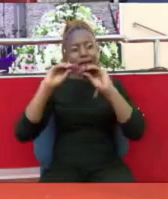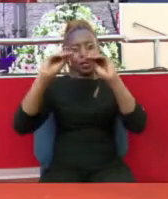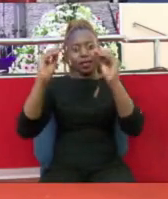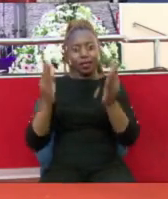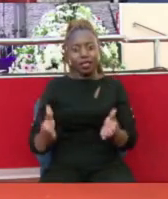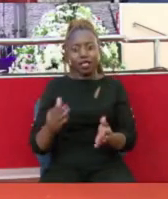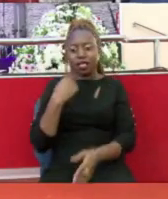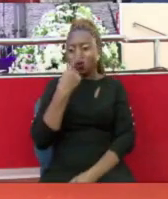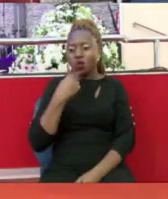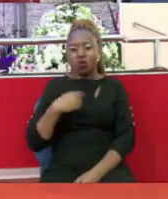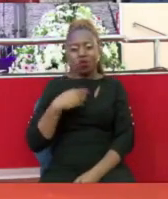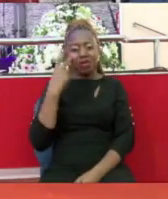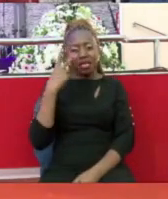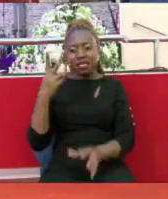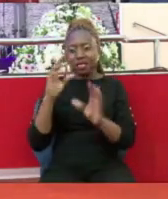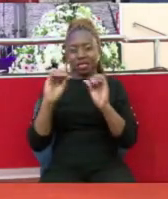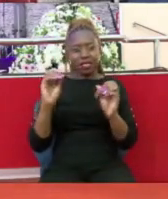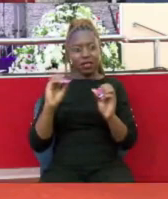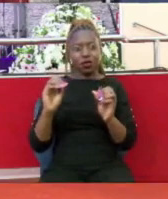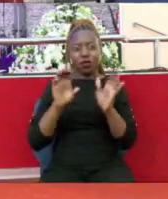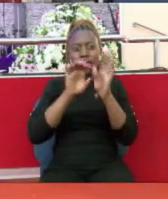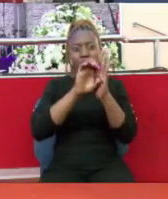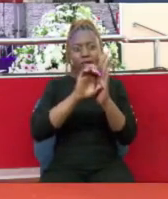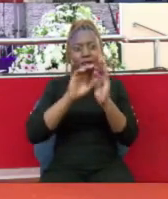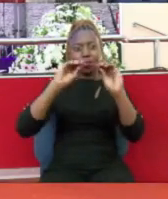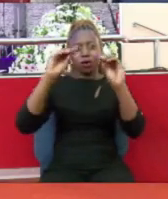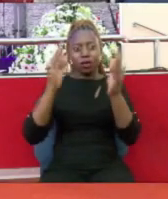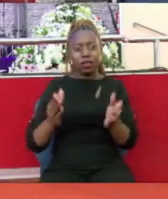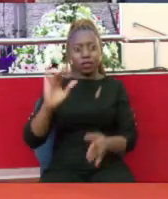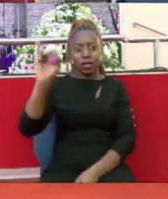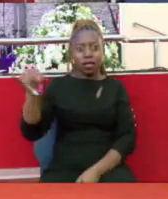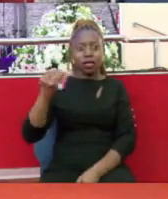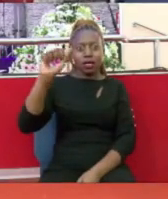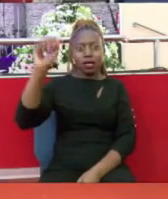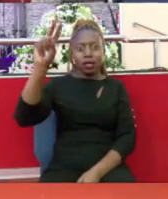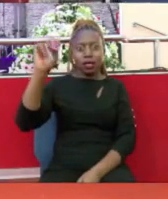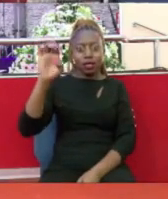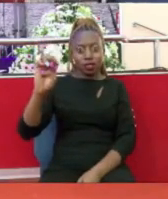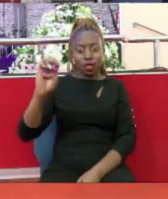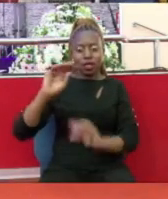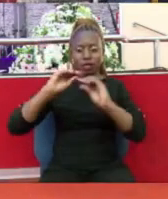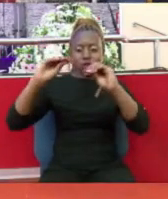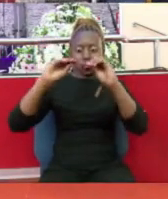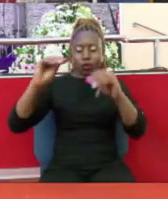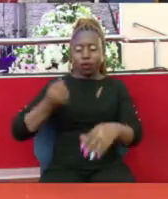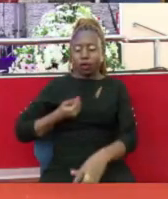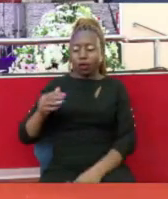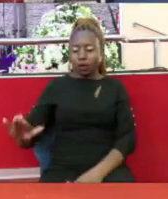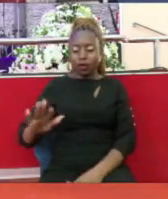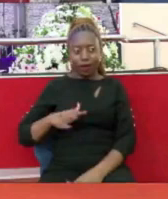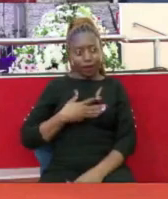seen, Teacher Jane taught my daughter. Na walimu wengine ambao sijaona, mwalimu Jerry amfunza binti yangu. Teacher